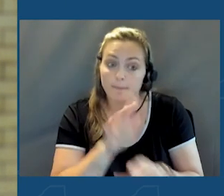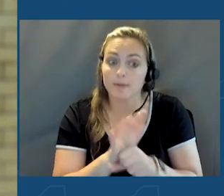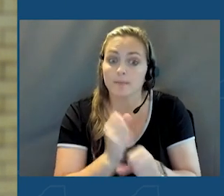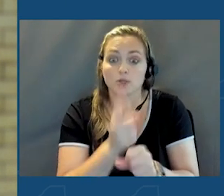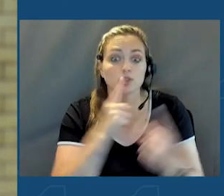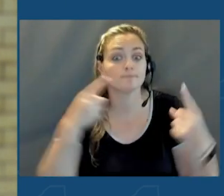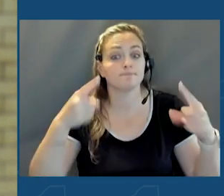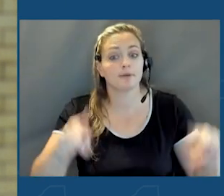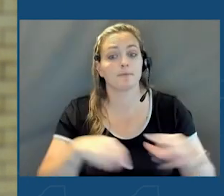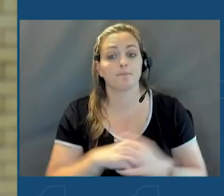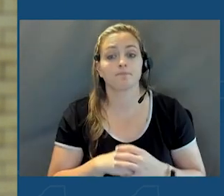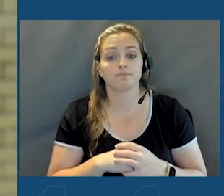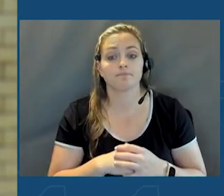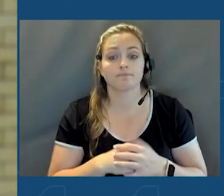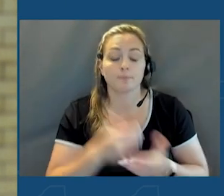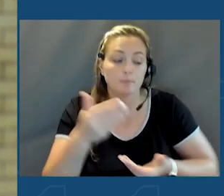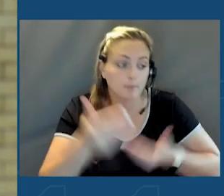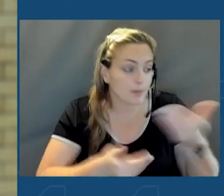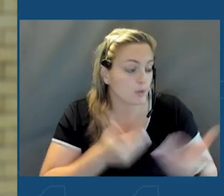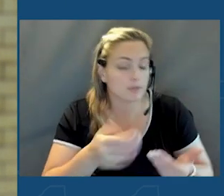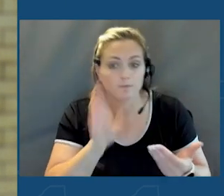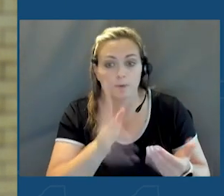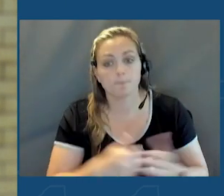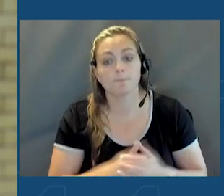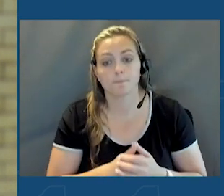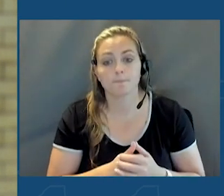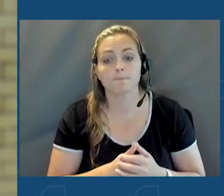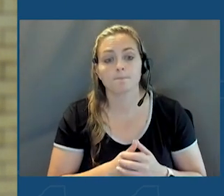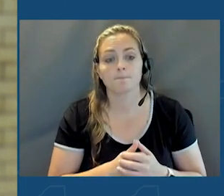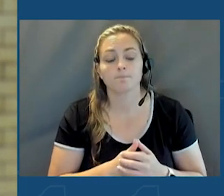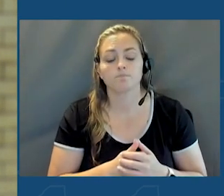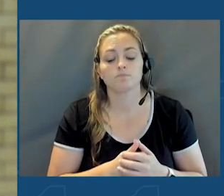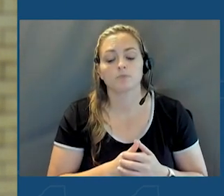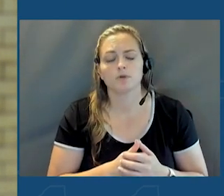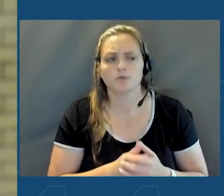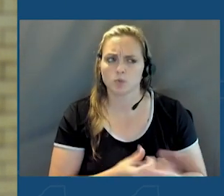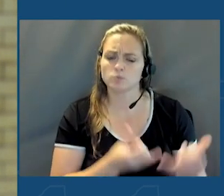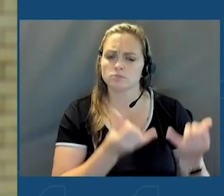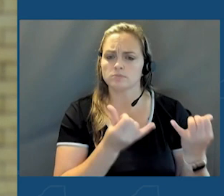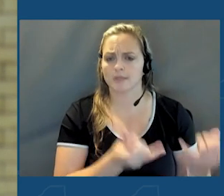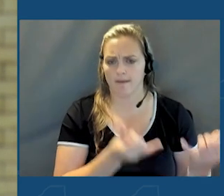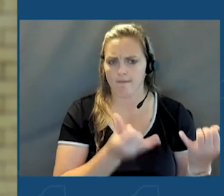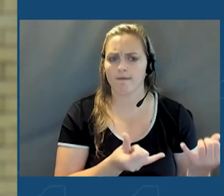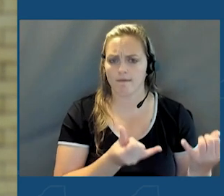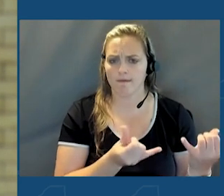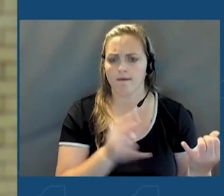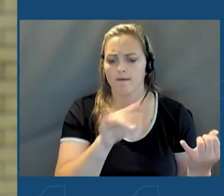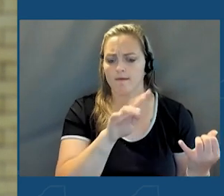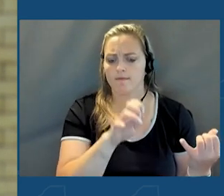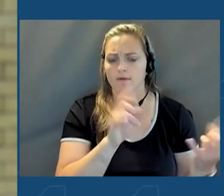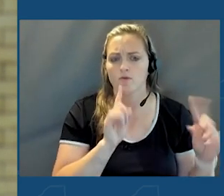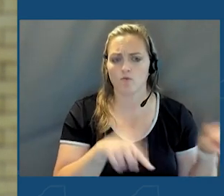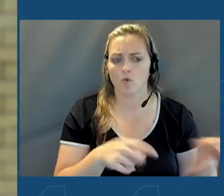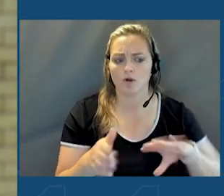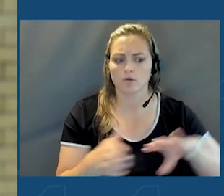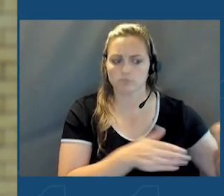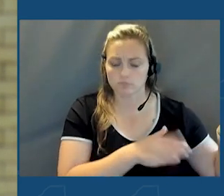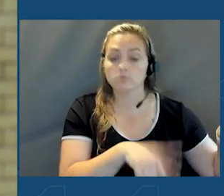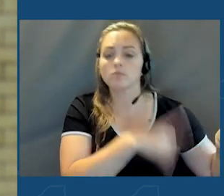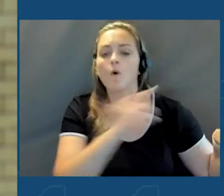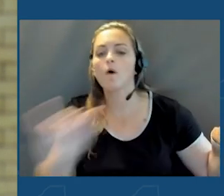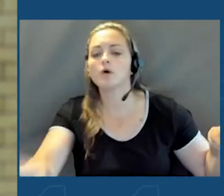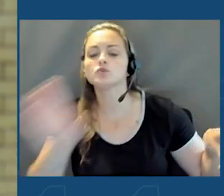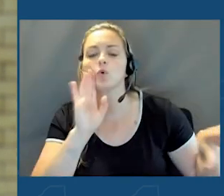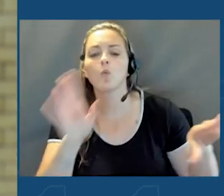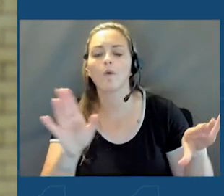happen, making progress. So in addition to today's executive order, I'm also signing another one that's calling on all